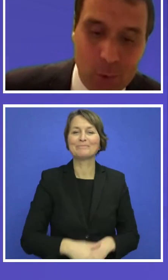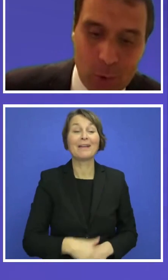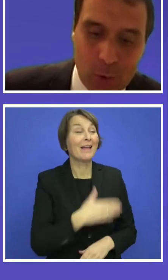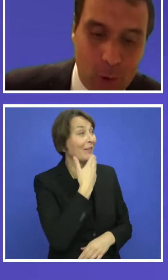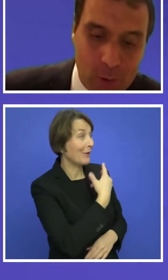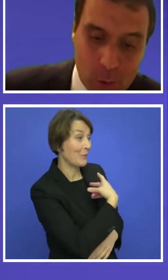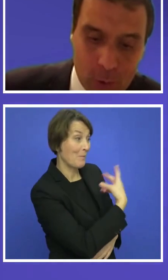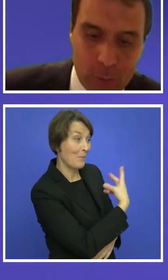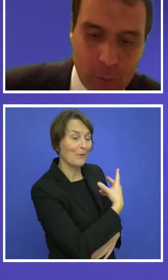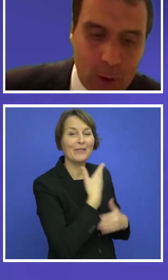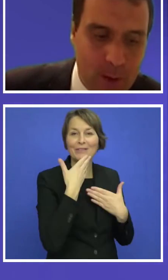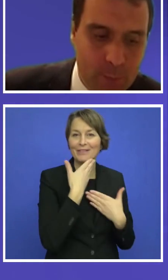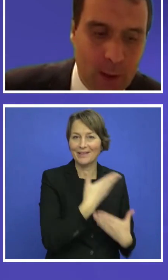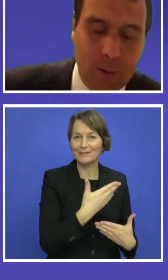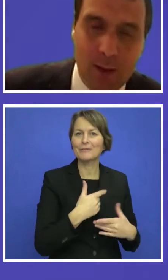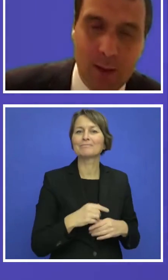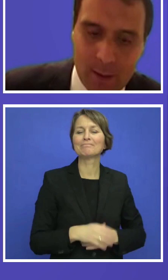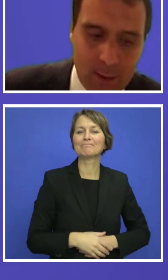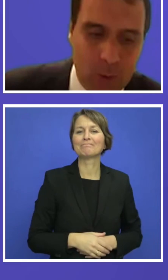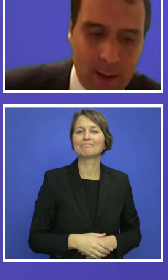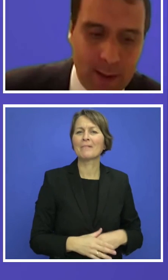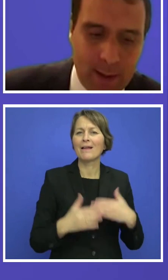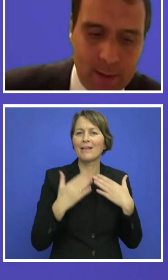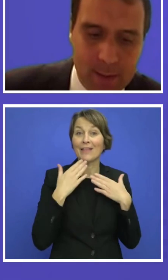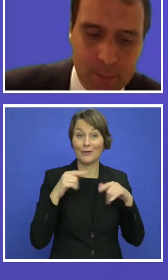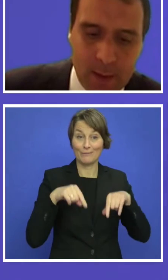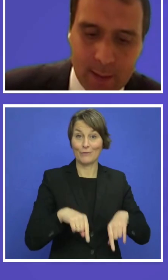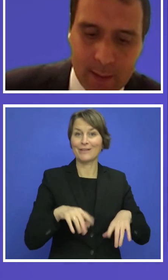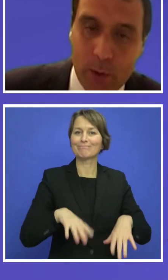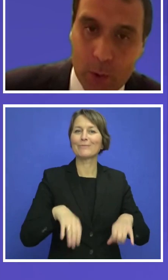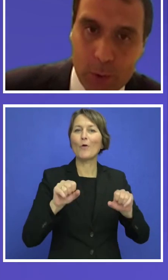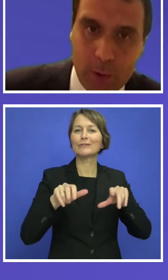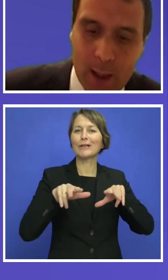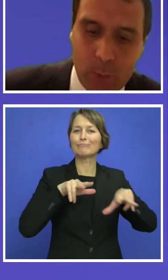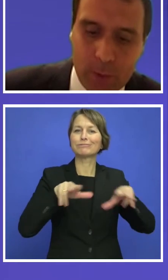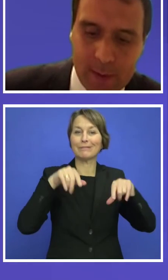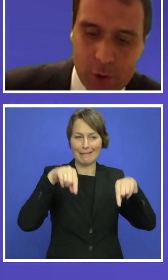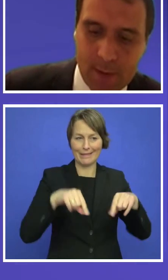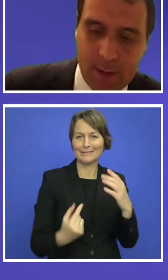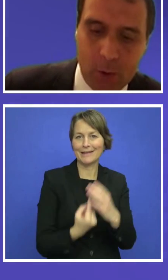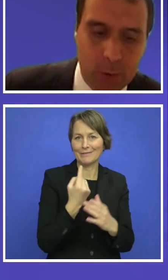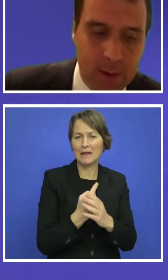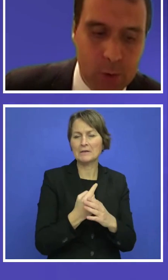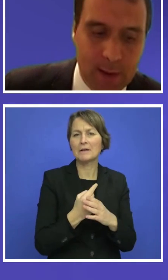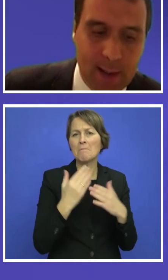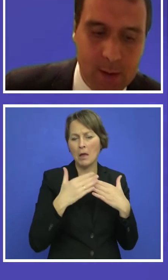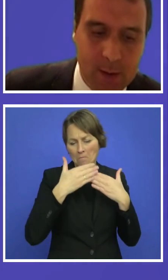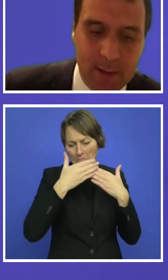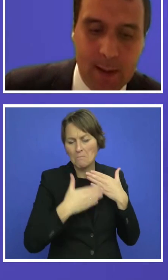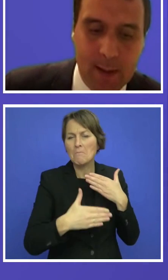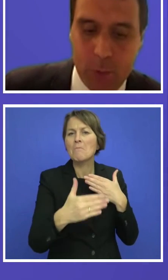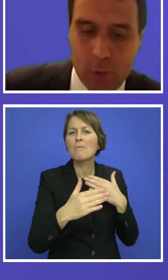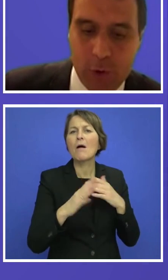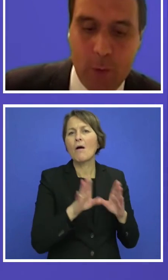Thanks to the followers for our online events. And we continue now with the session 3 on the need to enhance